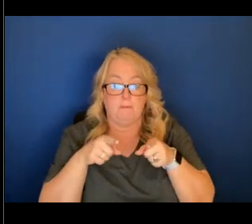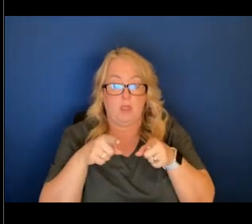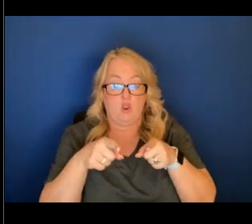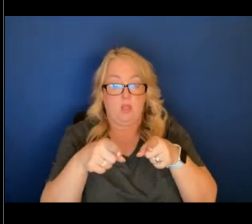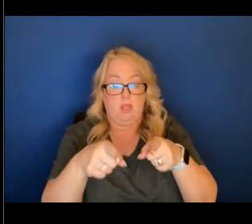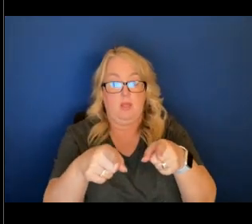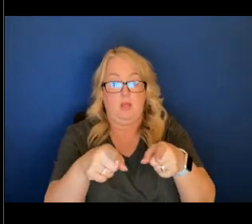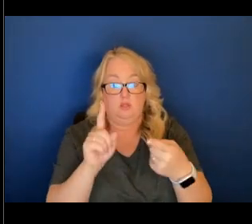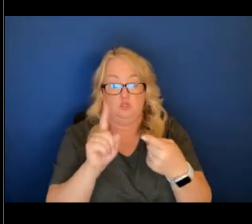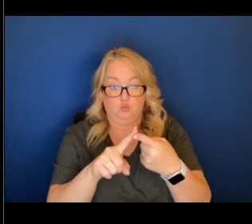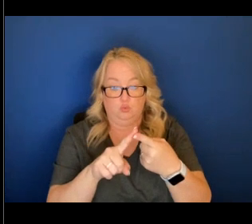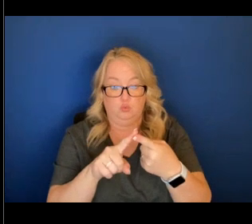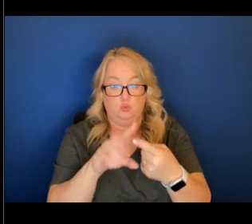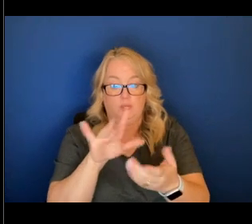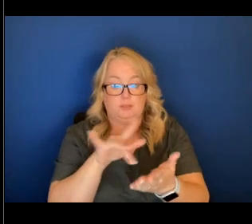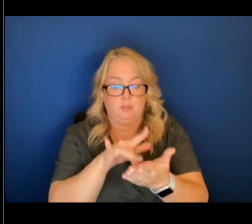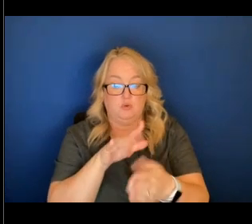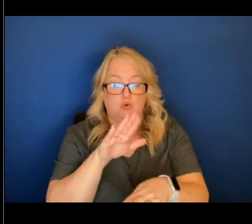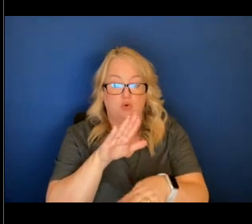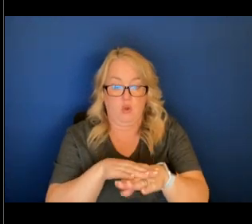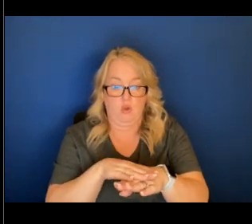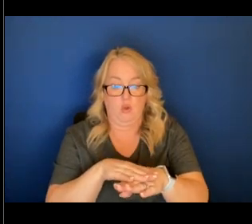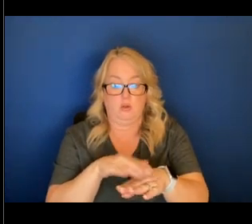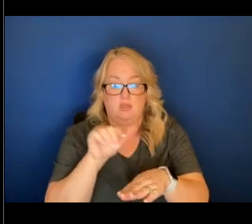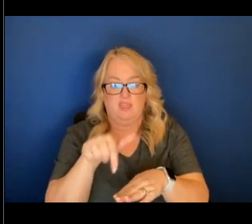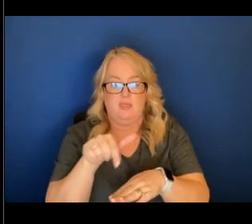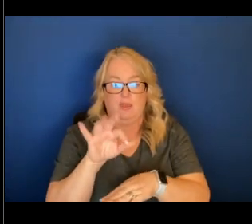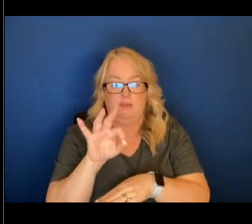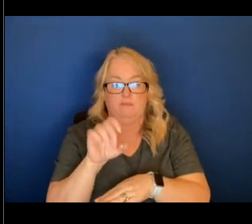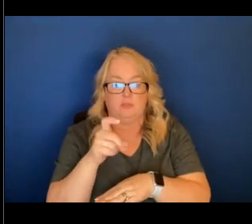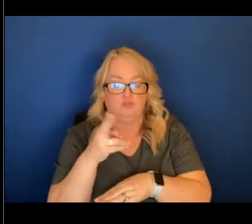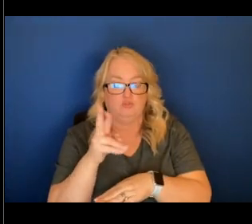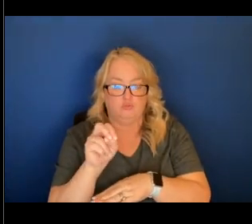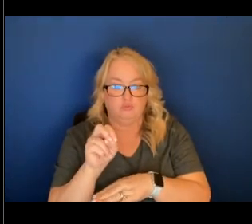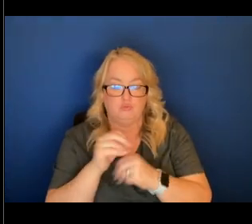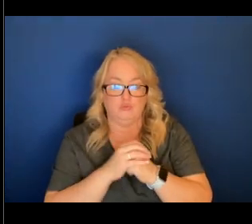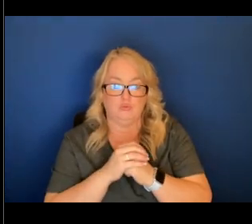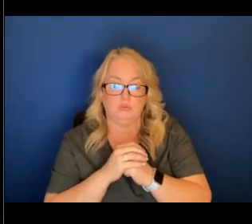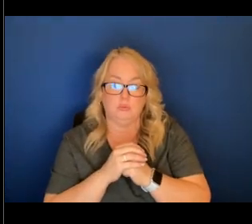to and centered on the fixture.